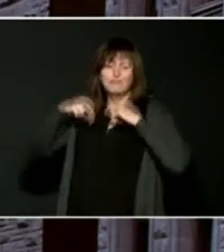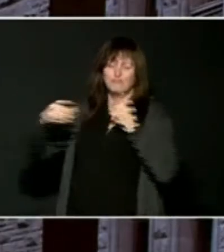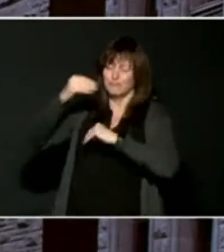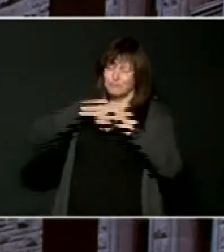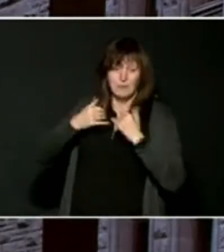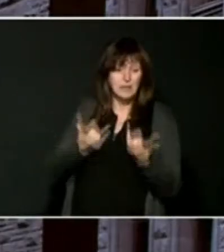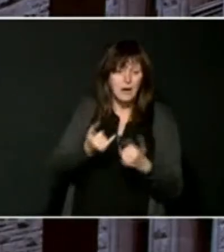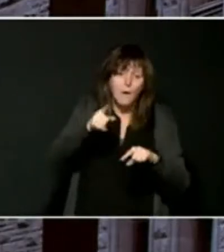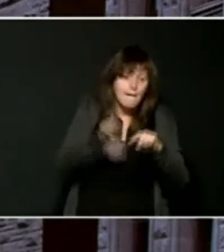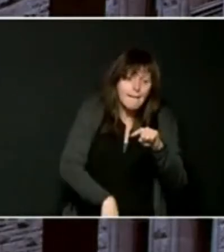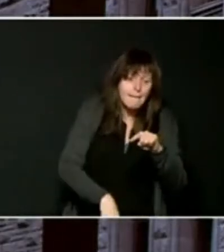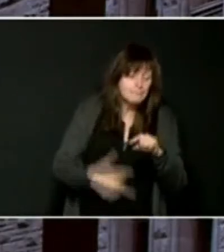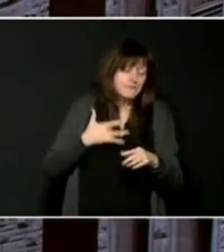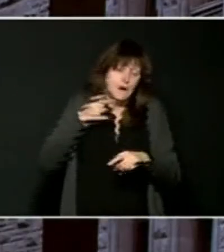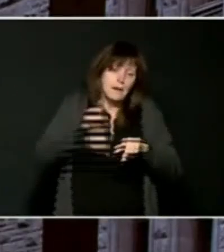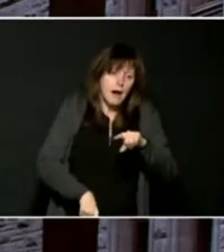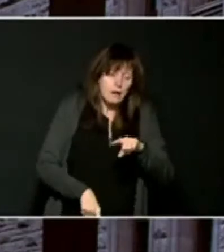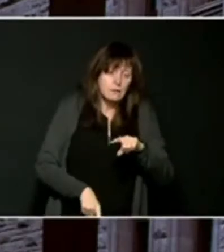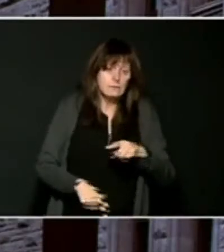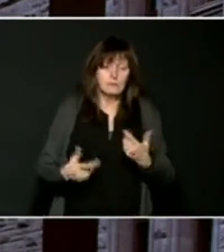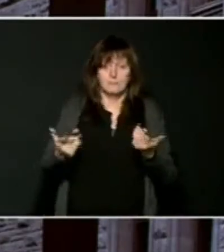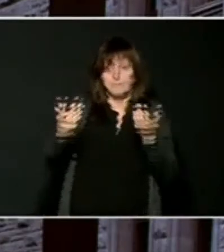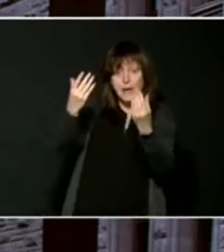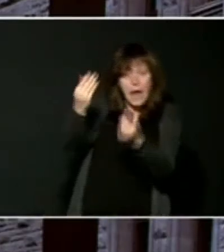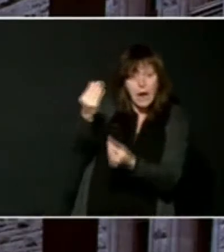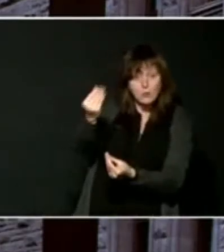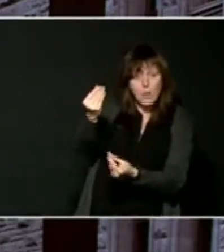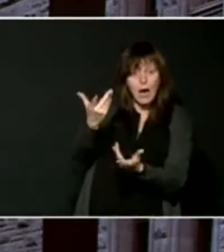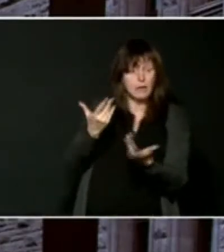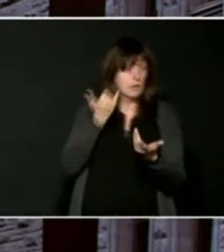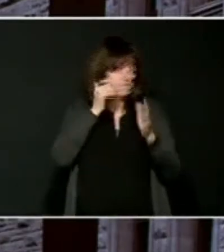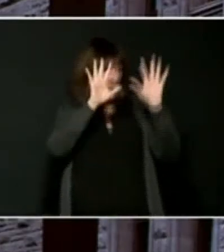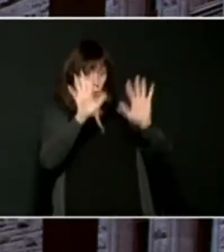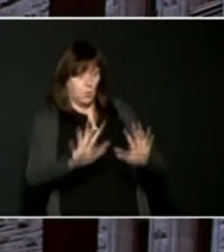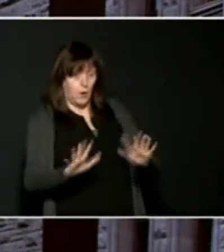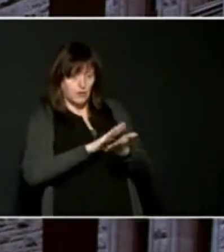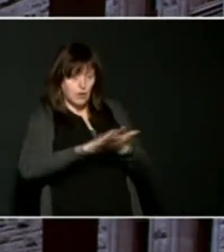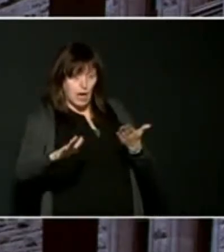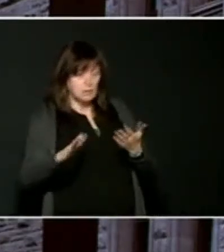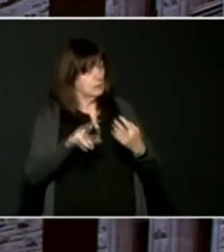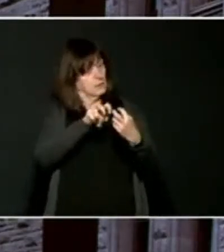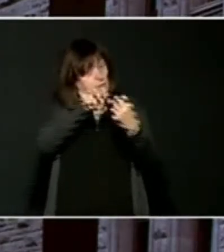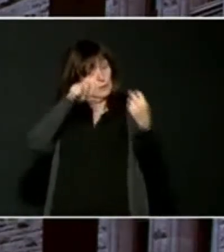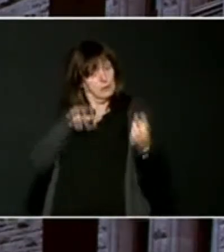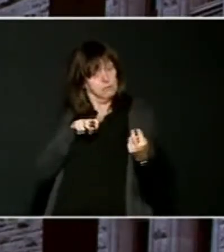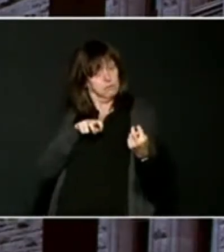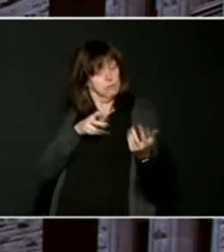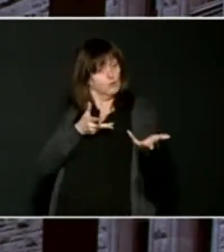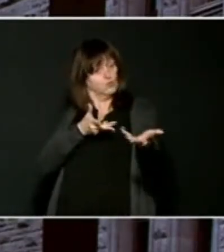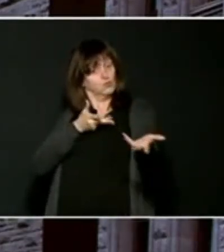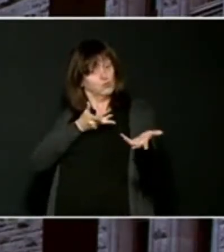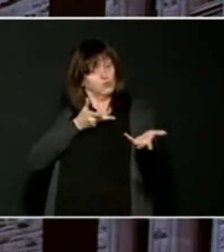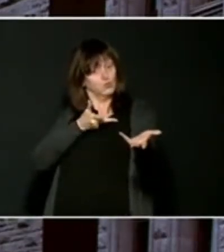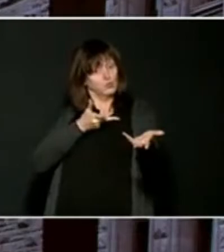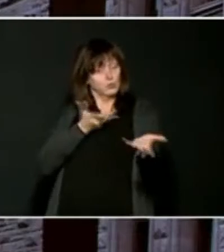can have an outdoor, if the weather is amenable, 6 feet distancing in your area there,